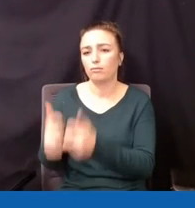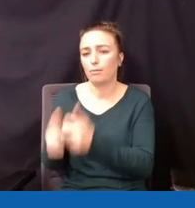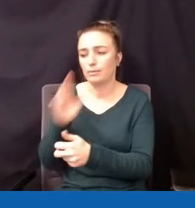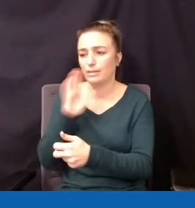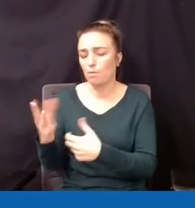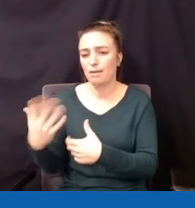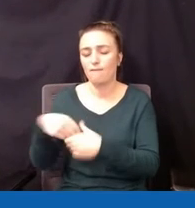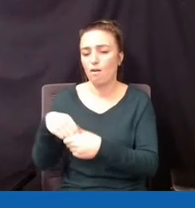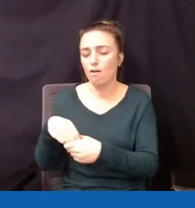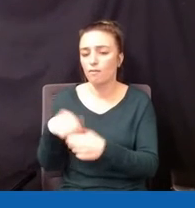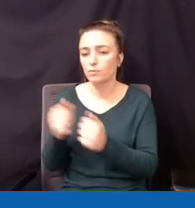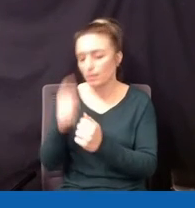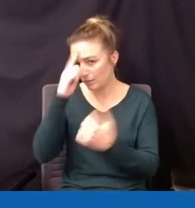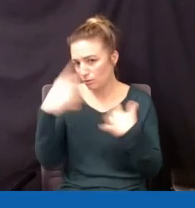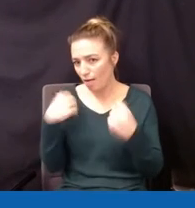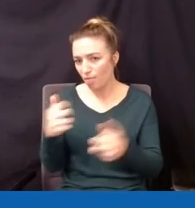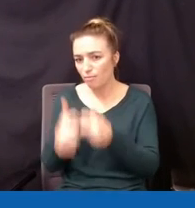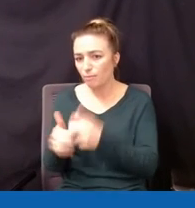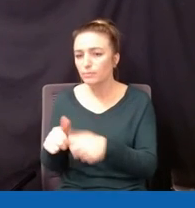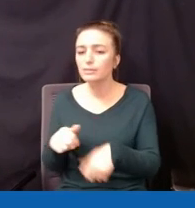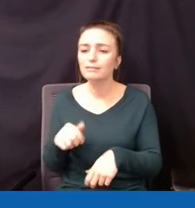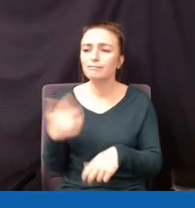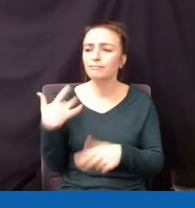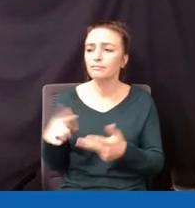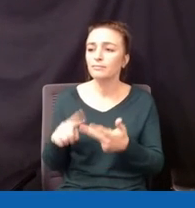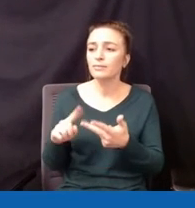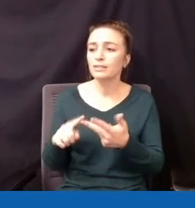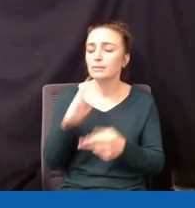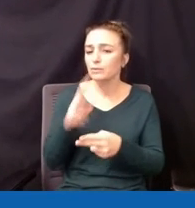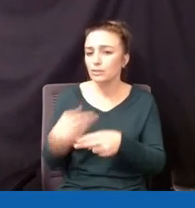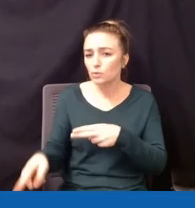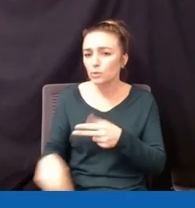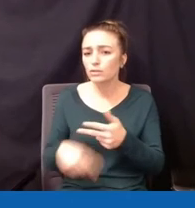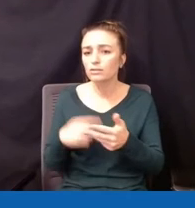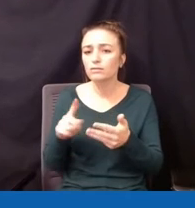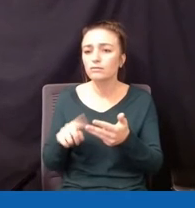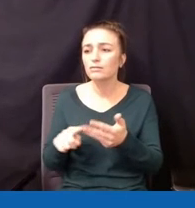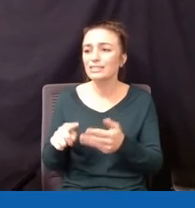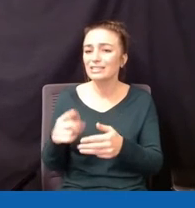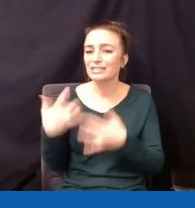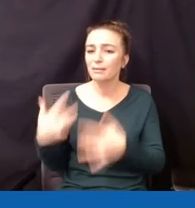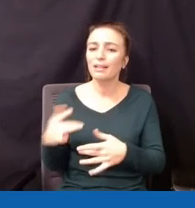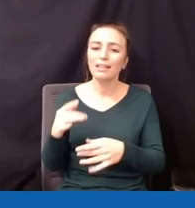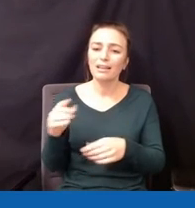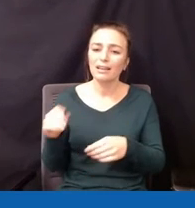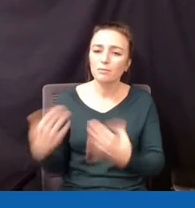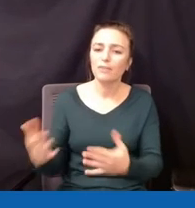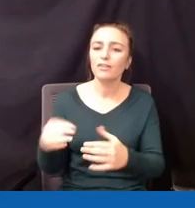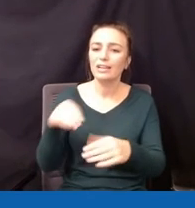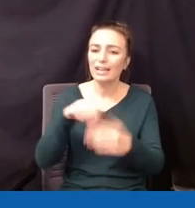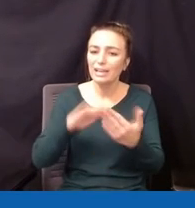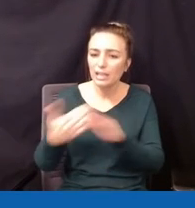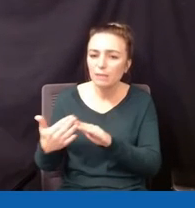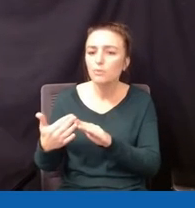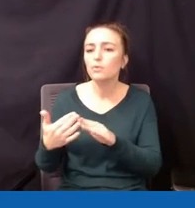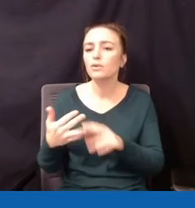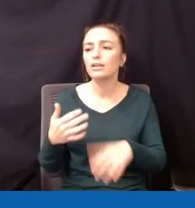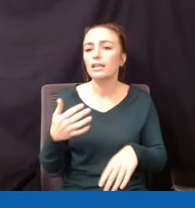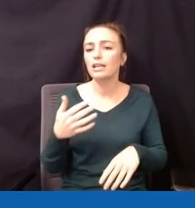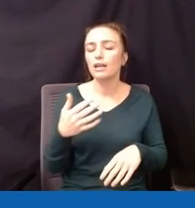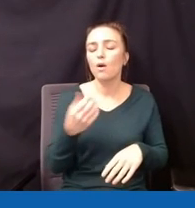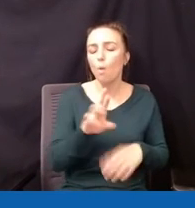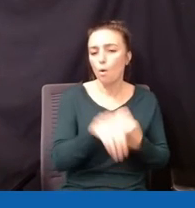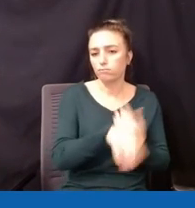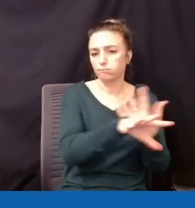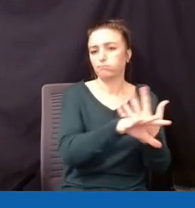They tend to be quite brief, and they're typically delivered in community settings or, of course, during the COVID era through telemedicine. Now, the